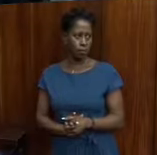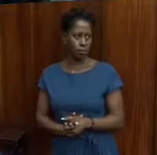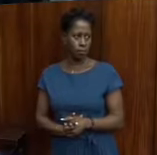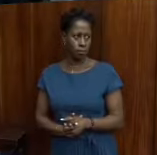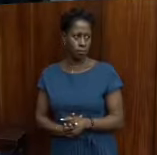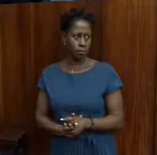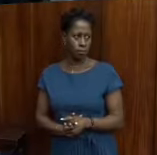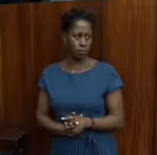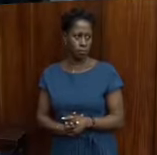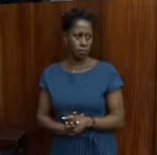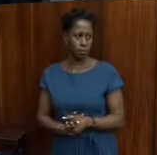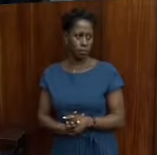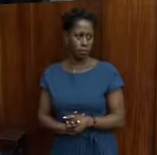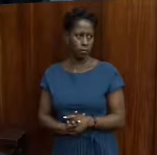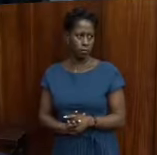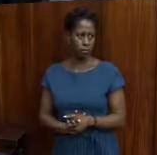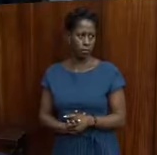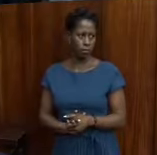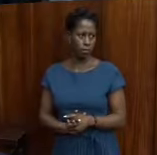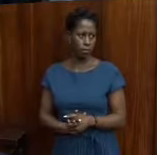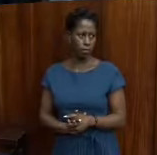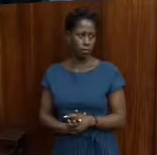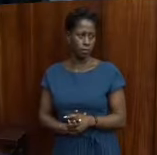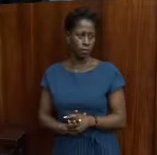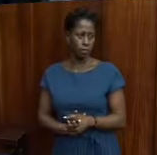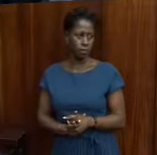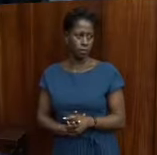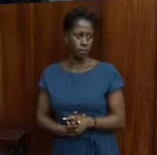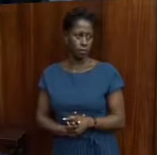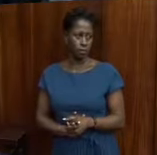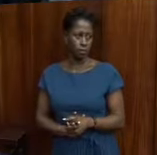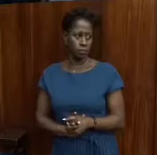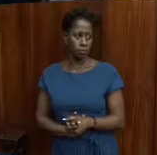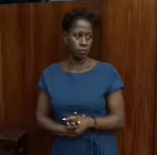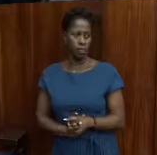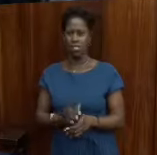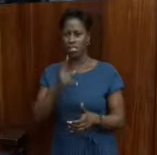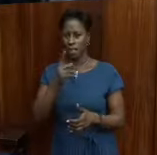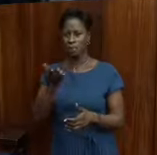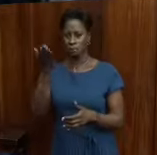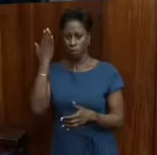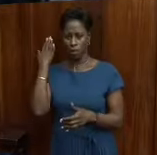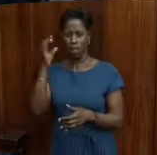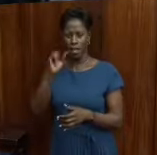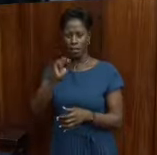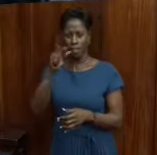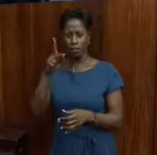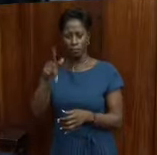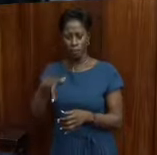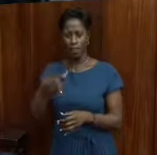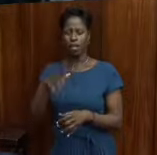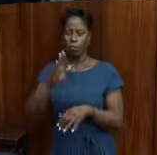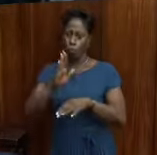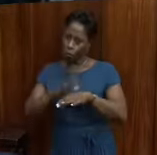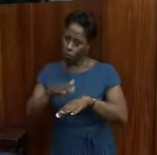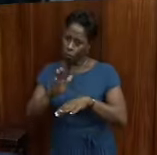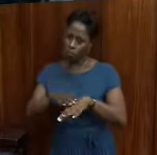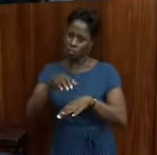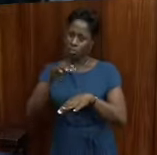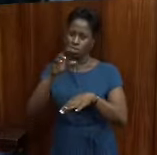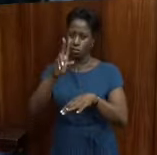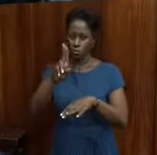dangers which we had cautioned the UWP administration against. Already, long